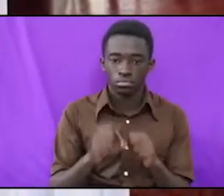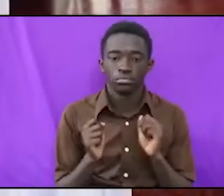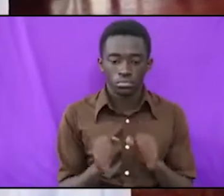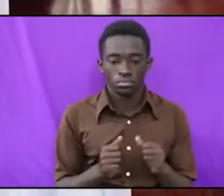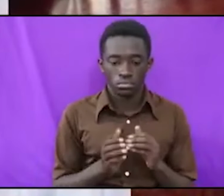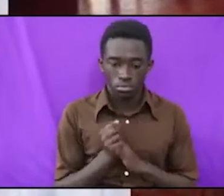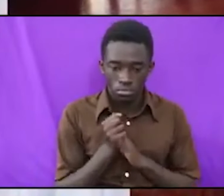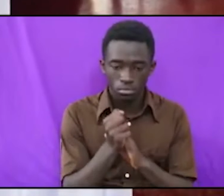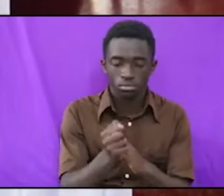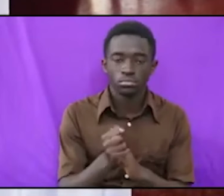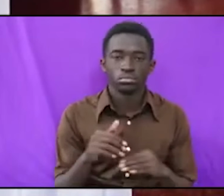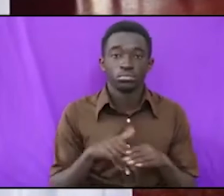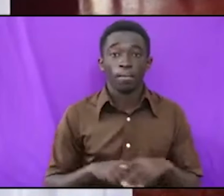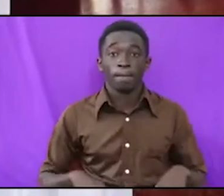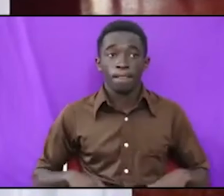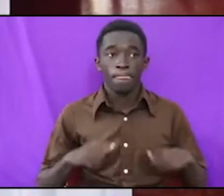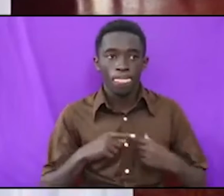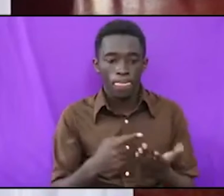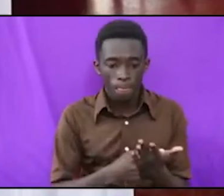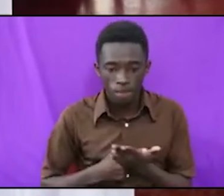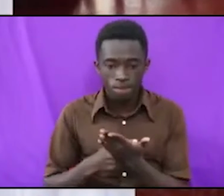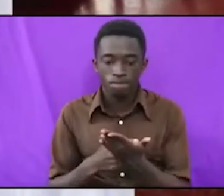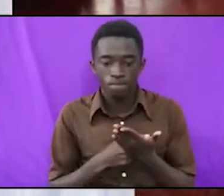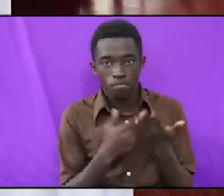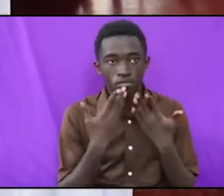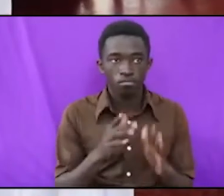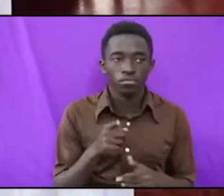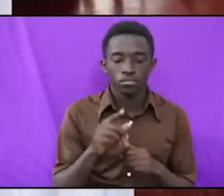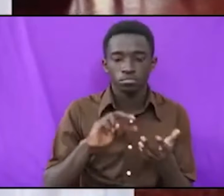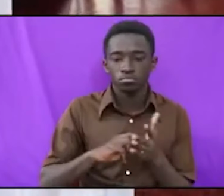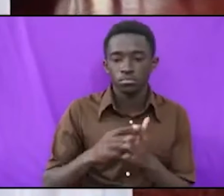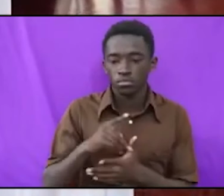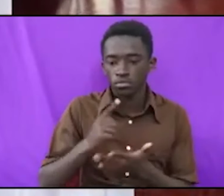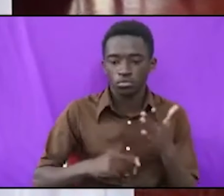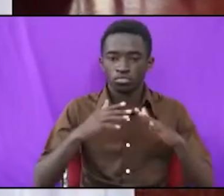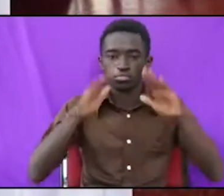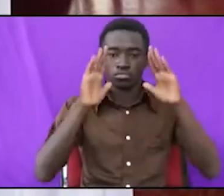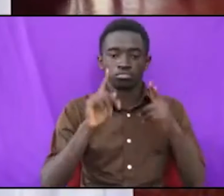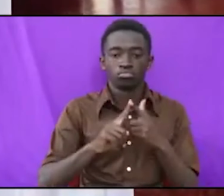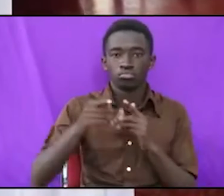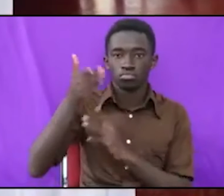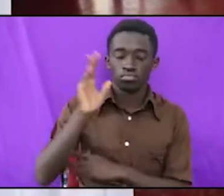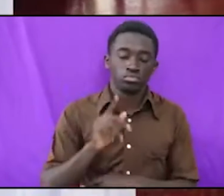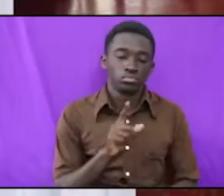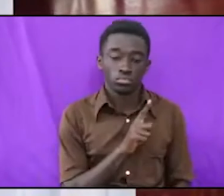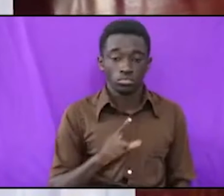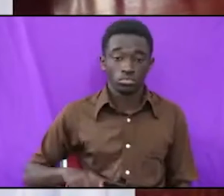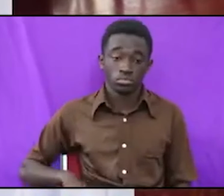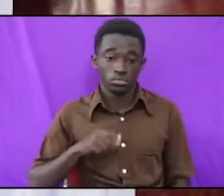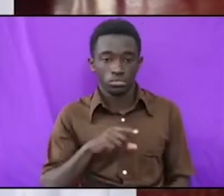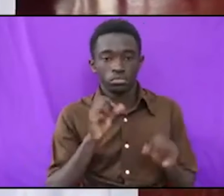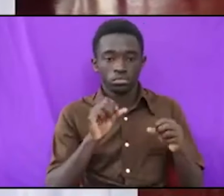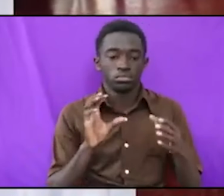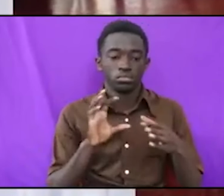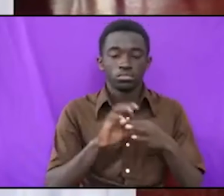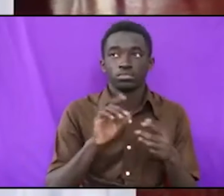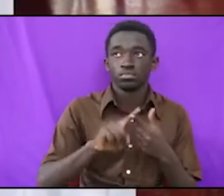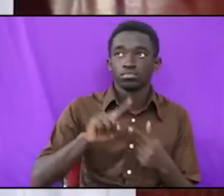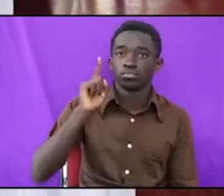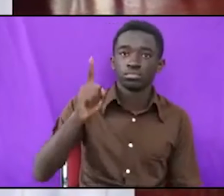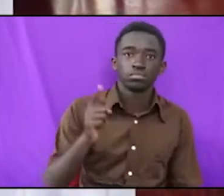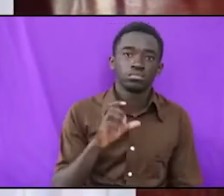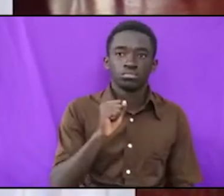a discussion on what it means to totally surrender your life to him so that he's Lord, so that you are aligned to him, and